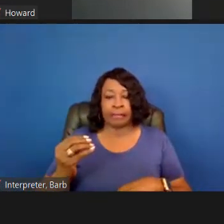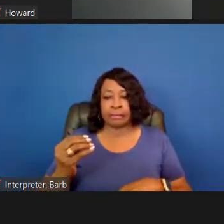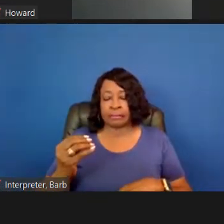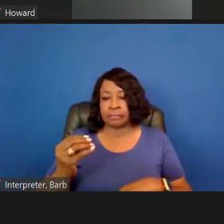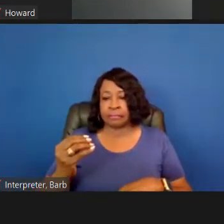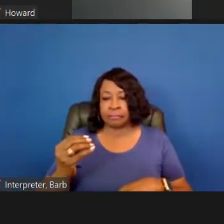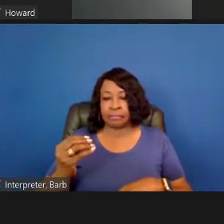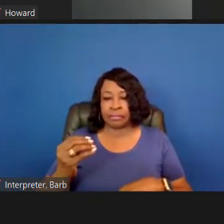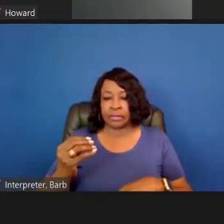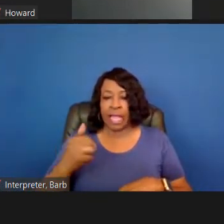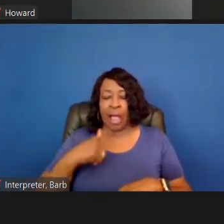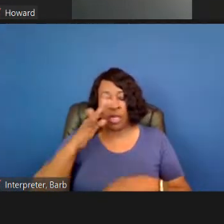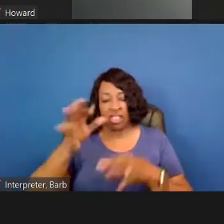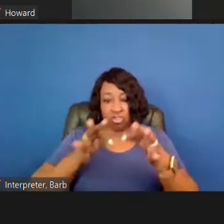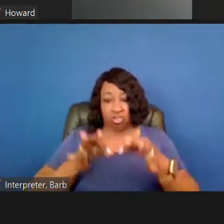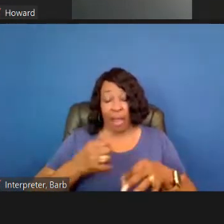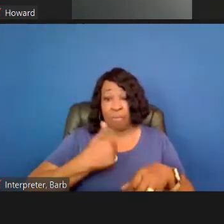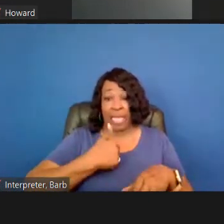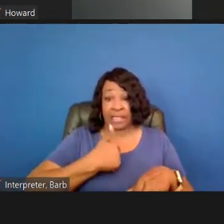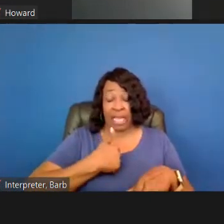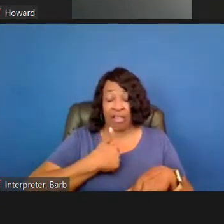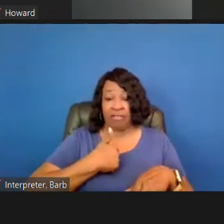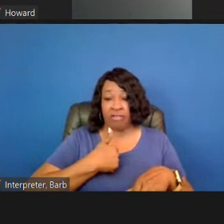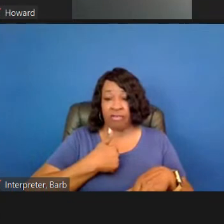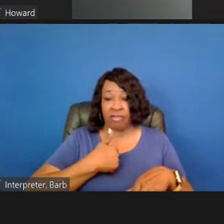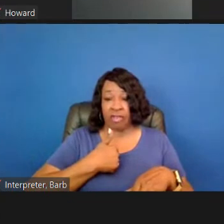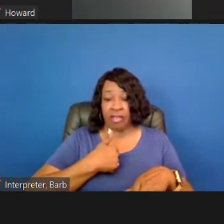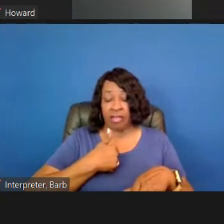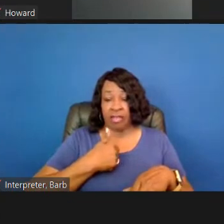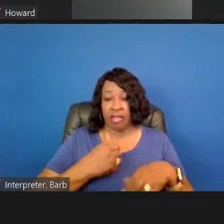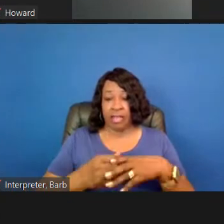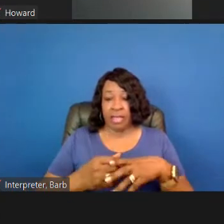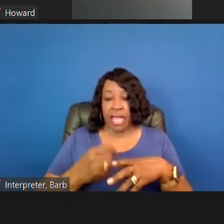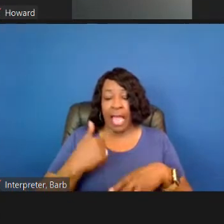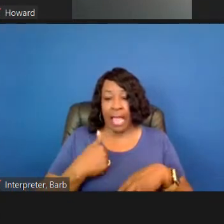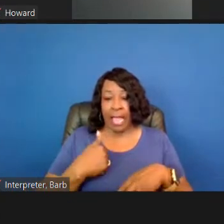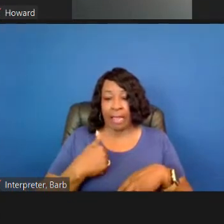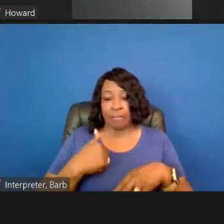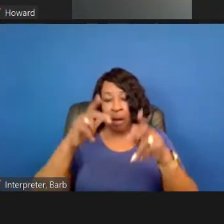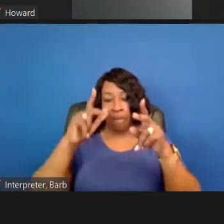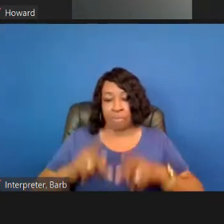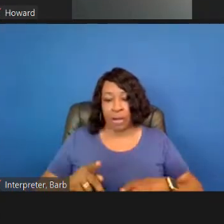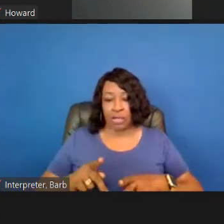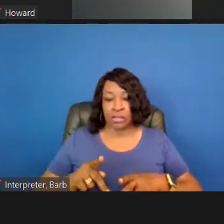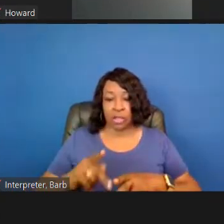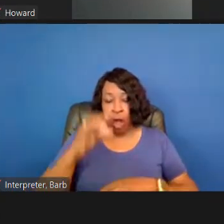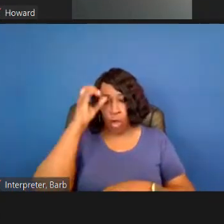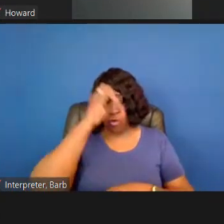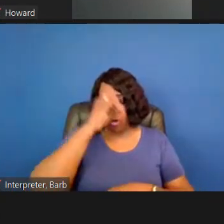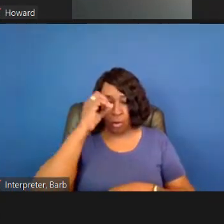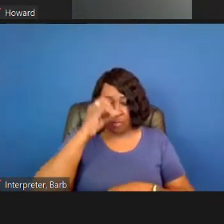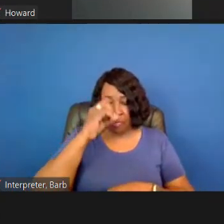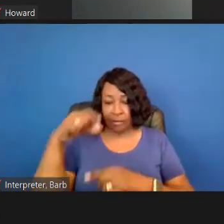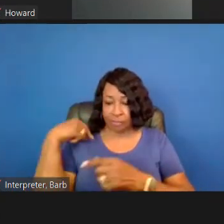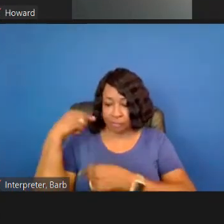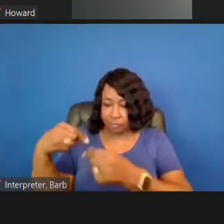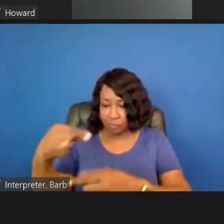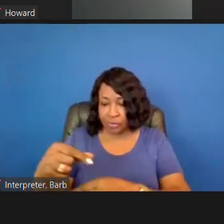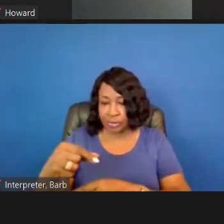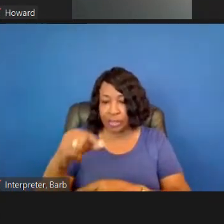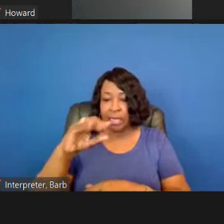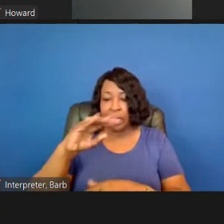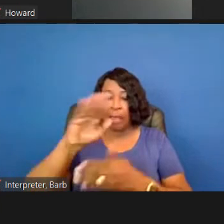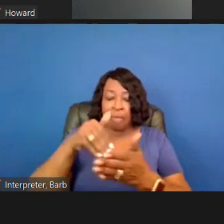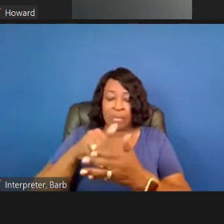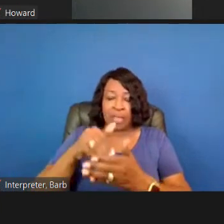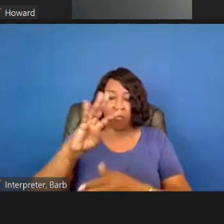I'll just describe myself. I'm a person of European descent in his mid-40s,